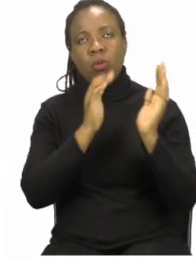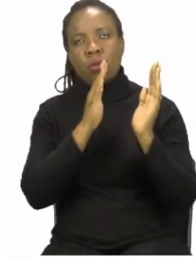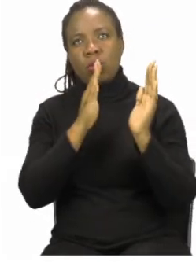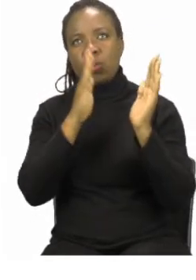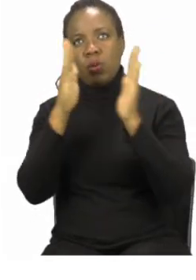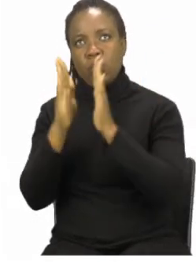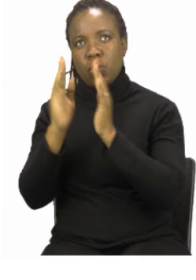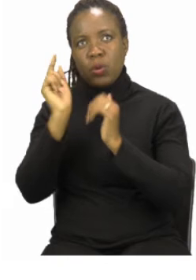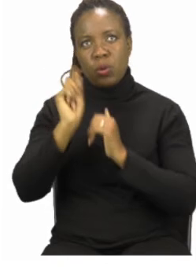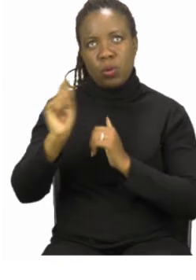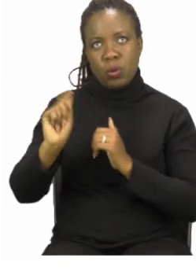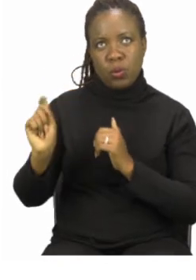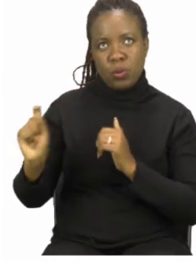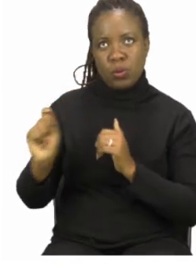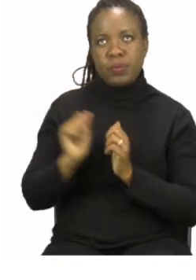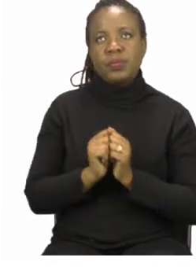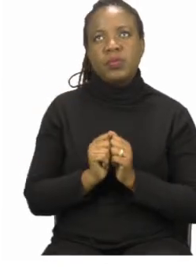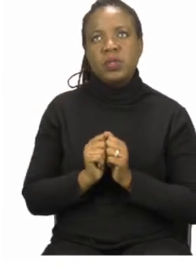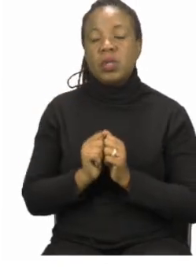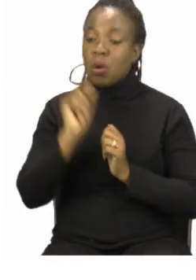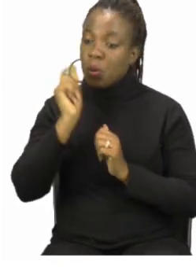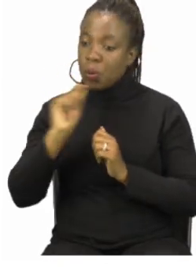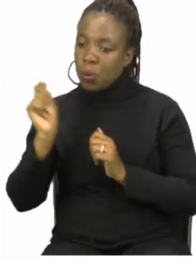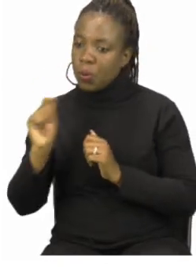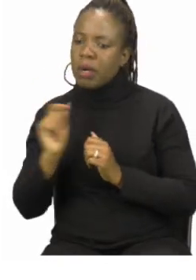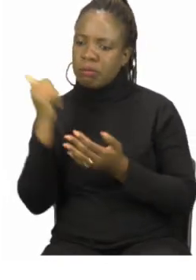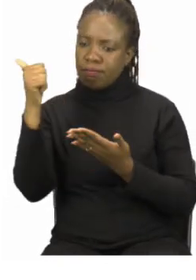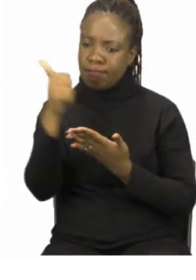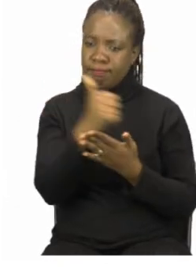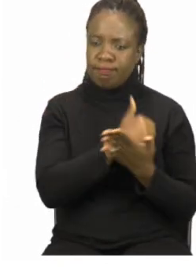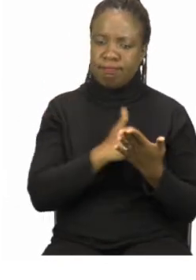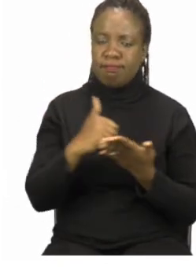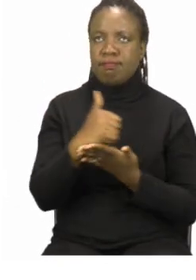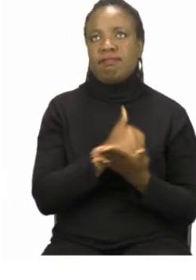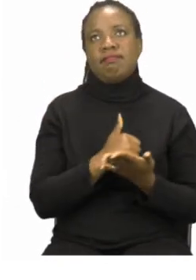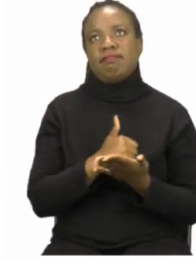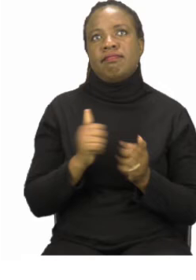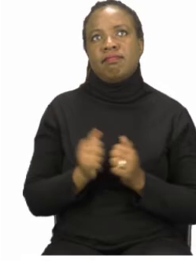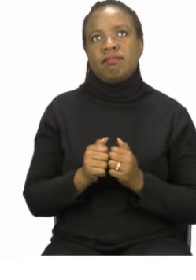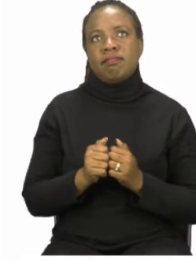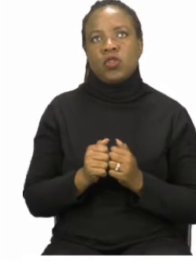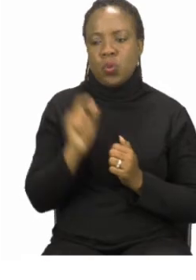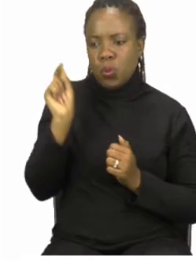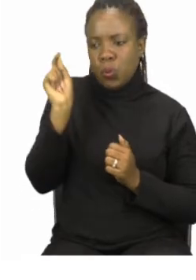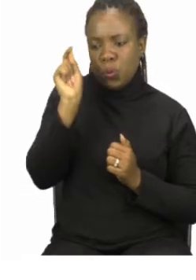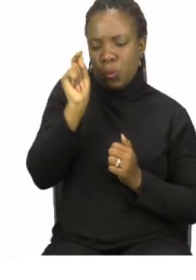we are writing, let's keep a nice, neat handwriting. So, shape your letters